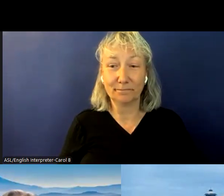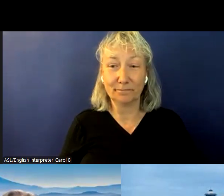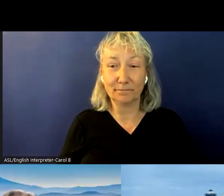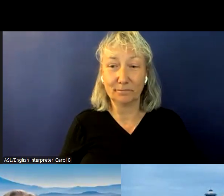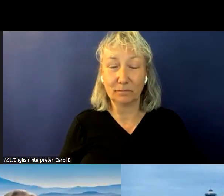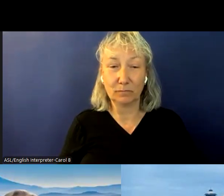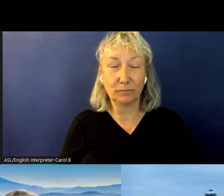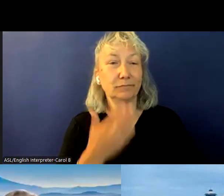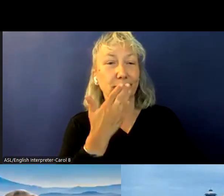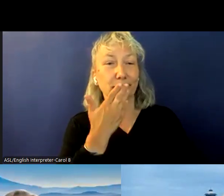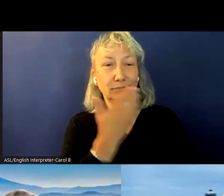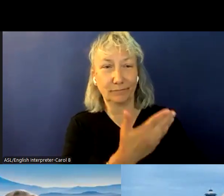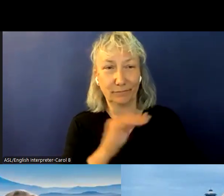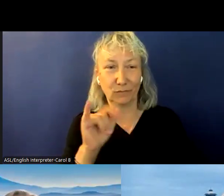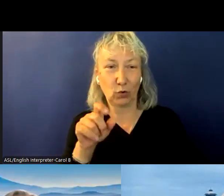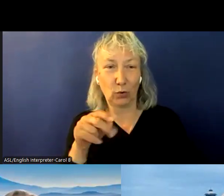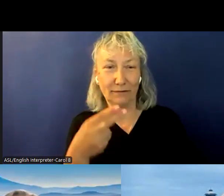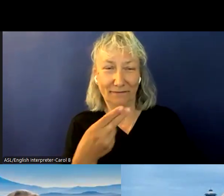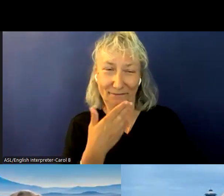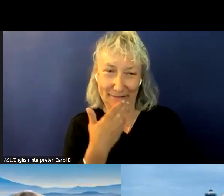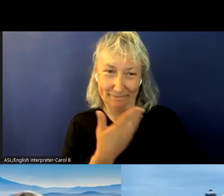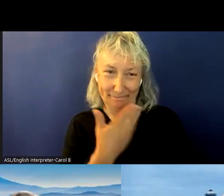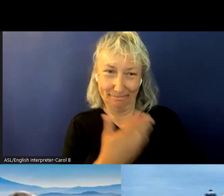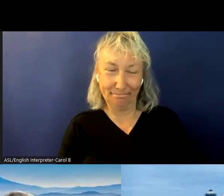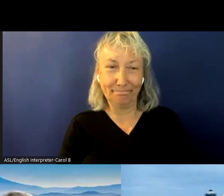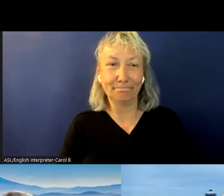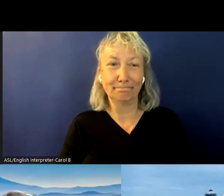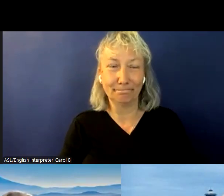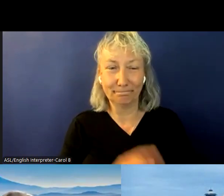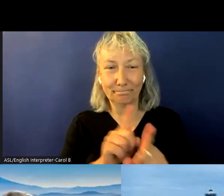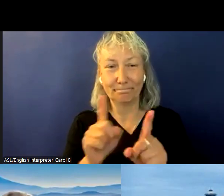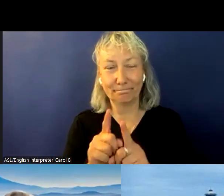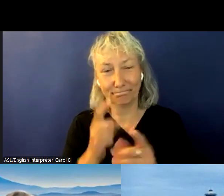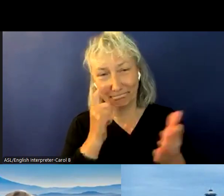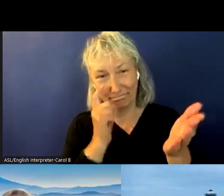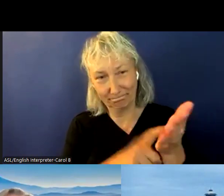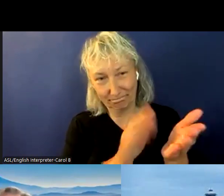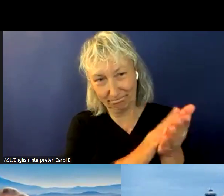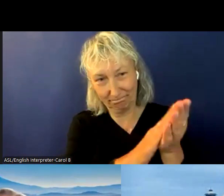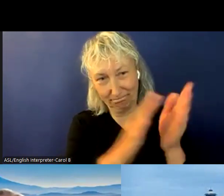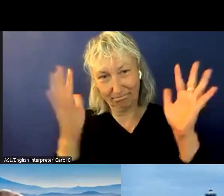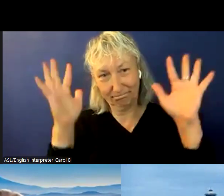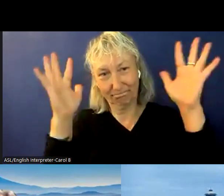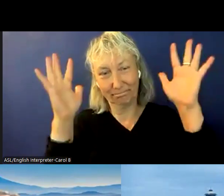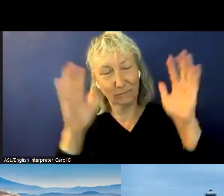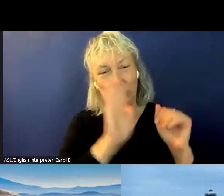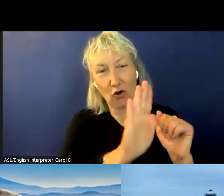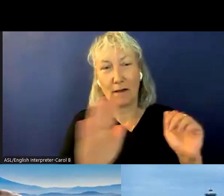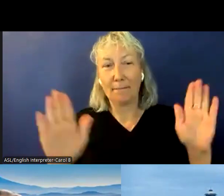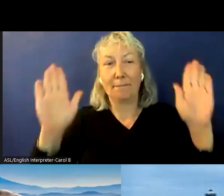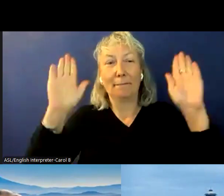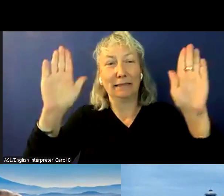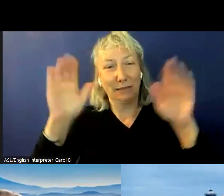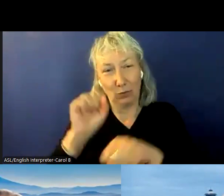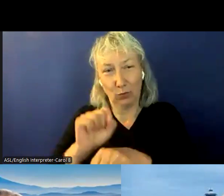Well, thank you, Joseph. And certainly I want to recognize you and the amazing work that you do on the ADA.